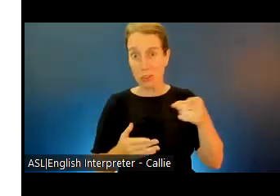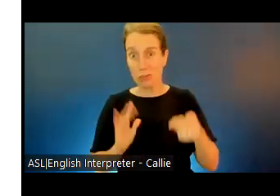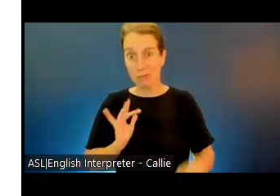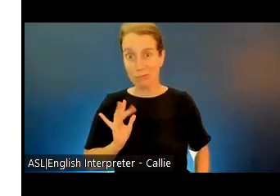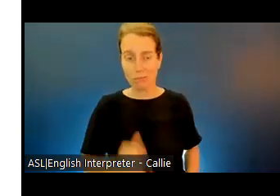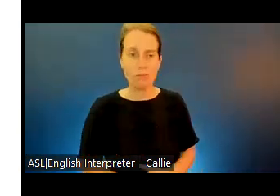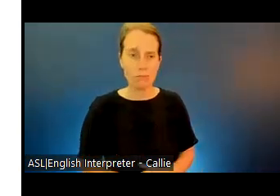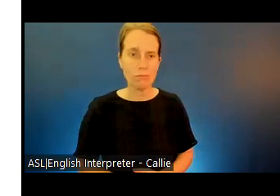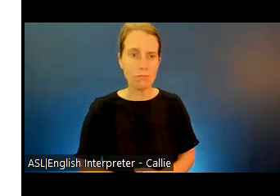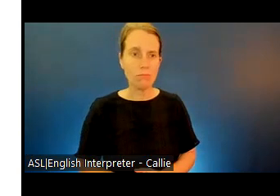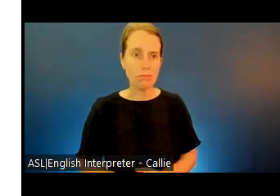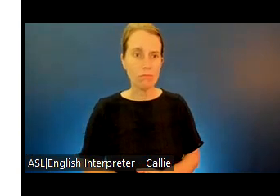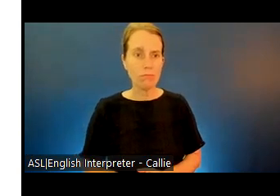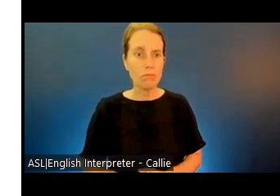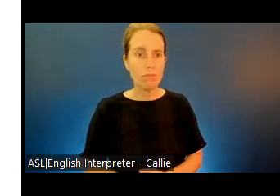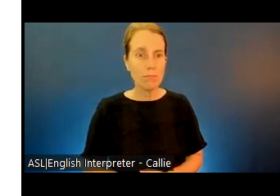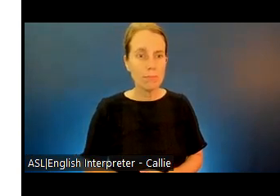please.